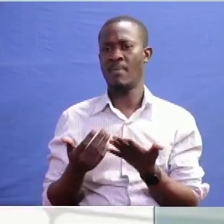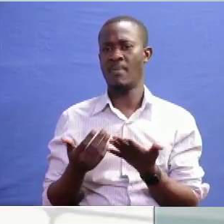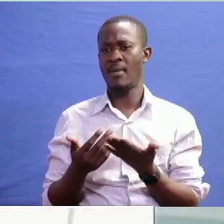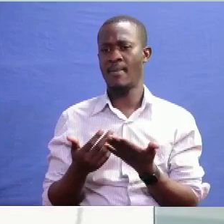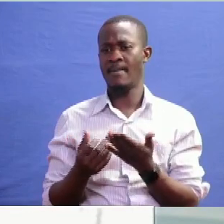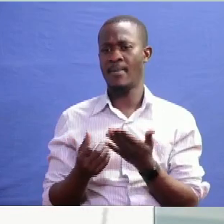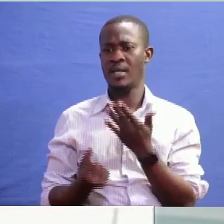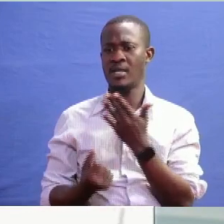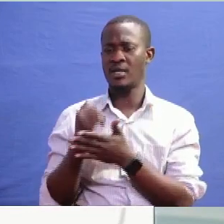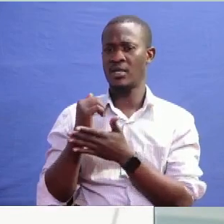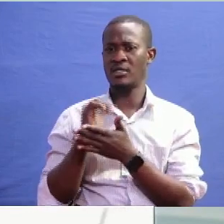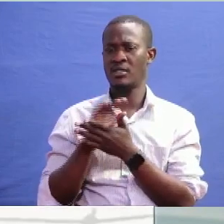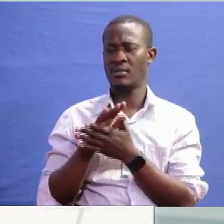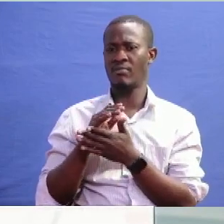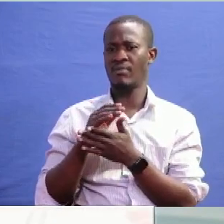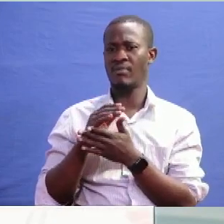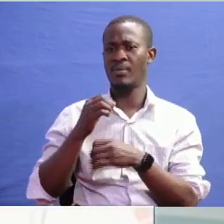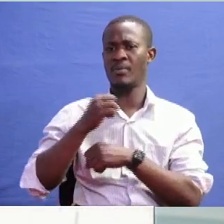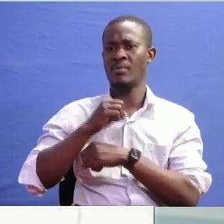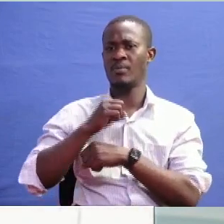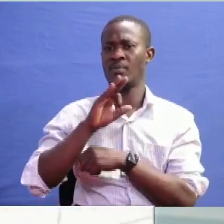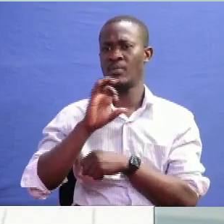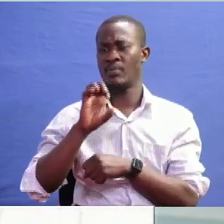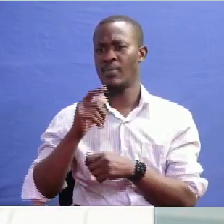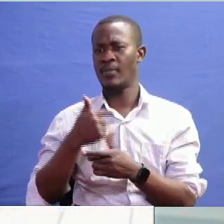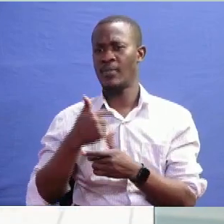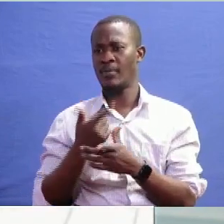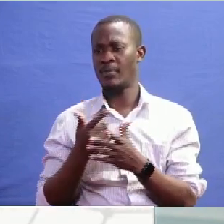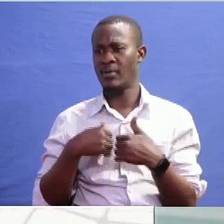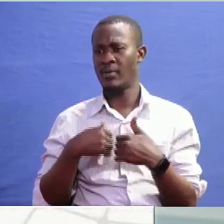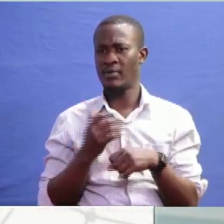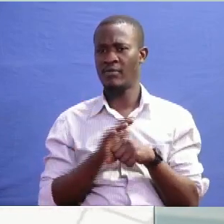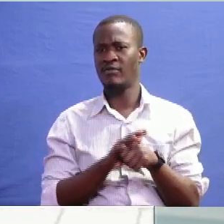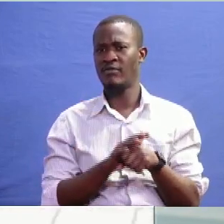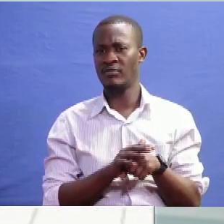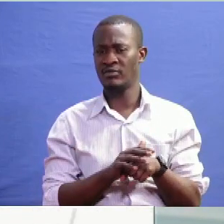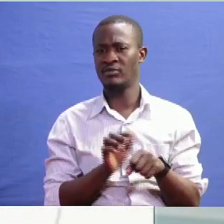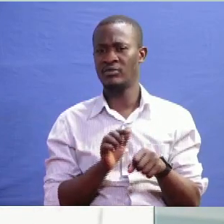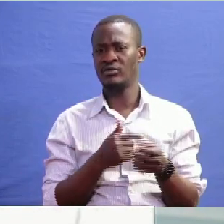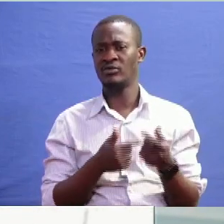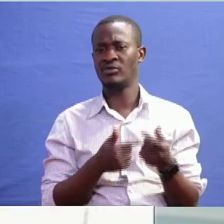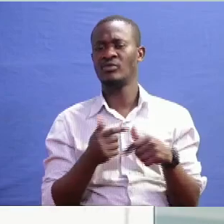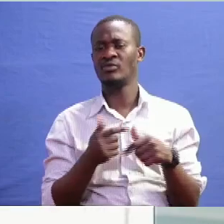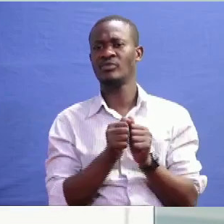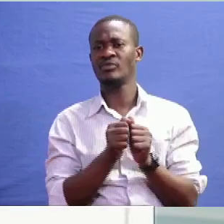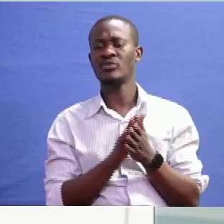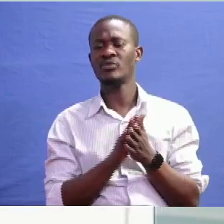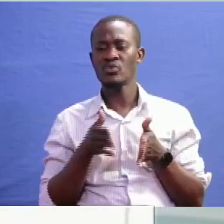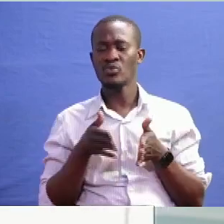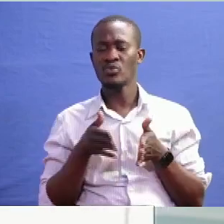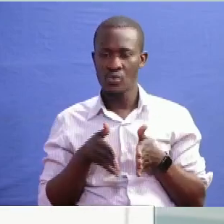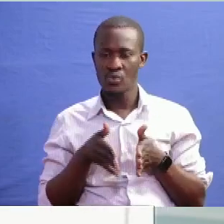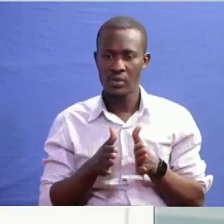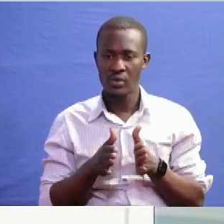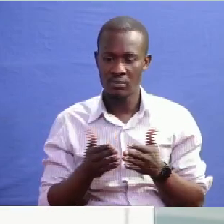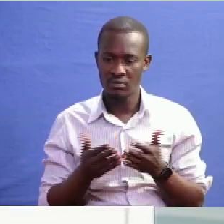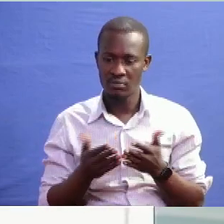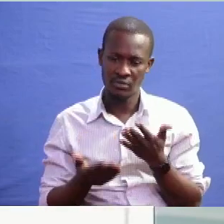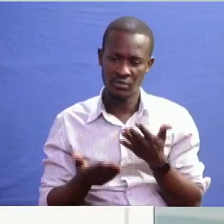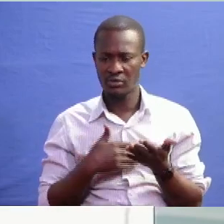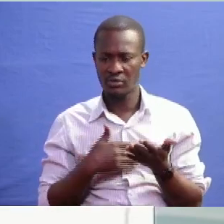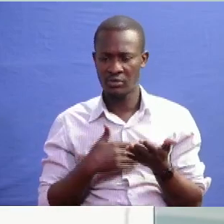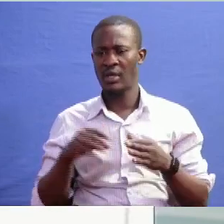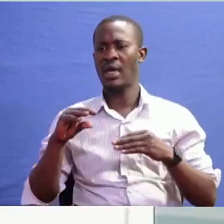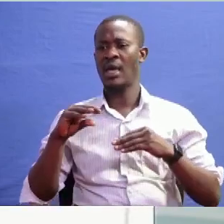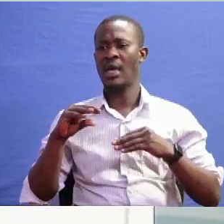school fees? Because if they're not getting the funding, then they'll be forced to actually, come up with ways of at least accommodating